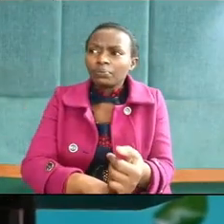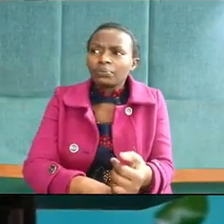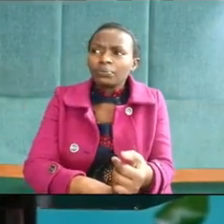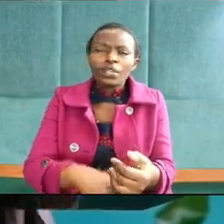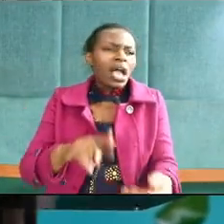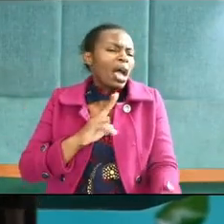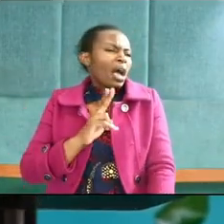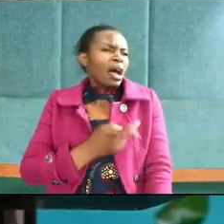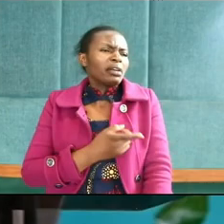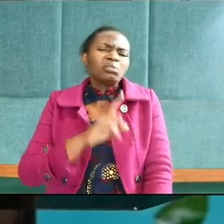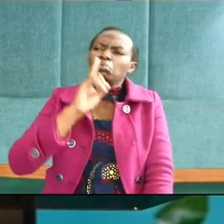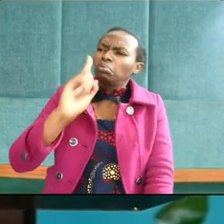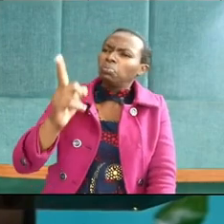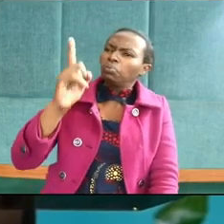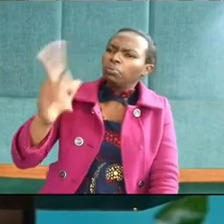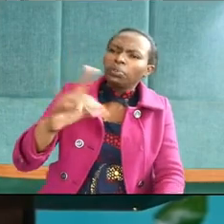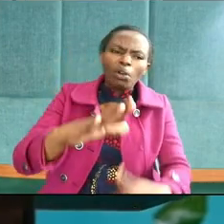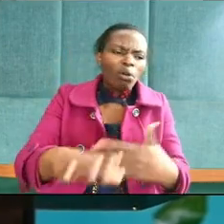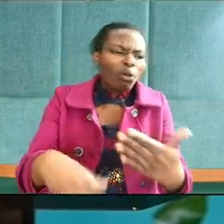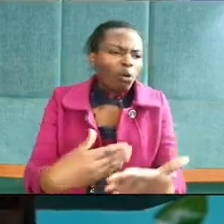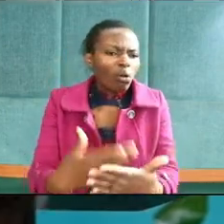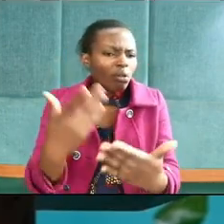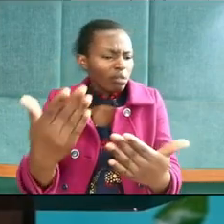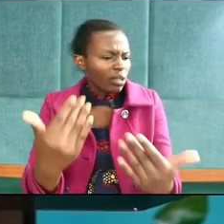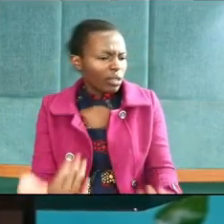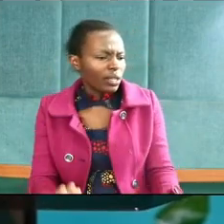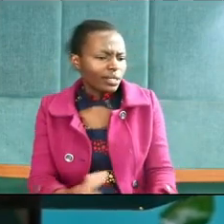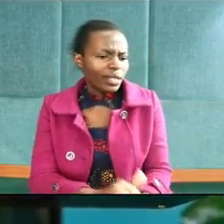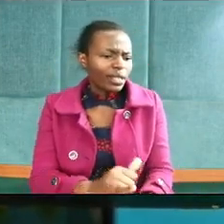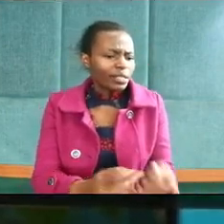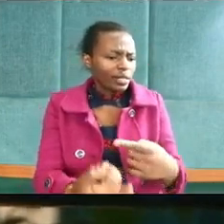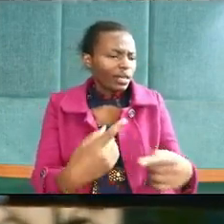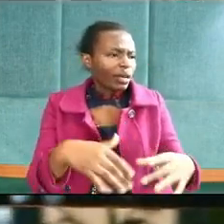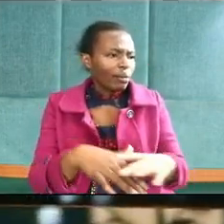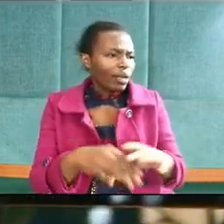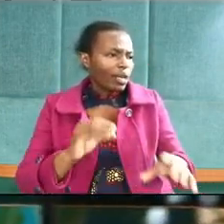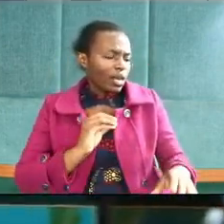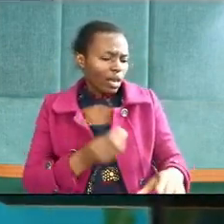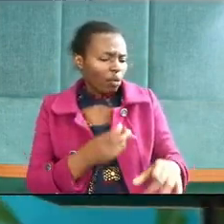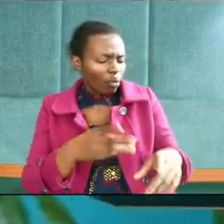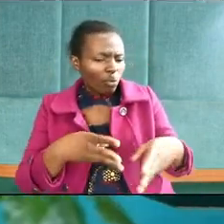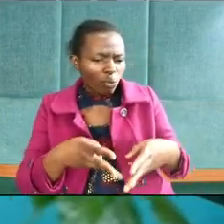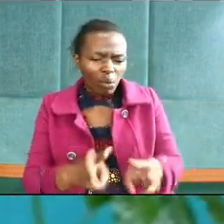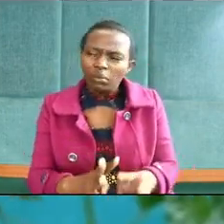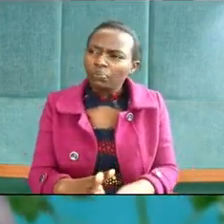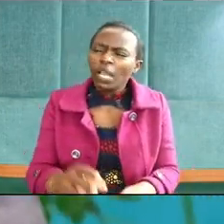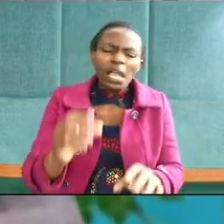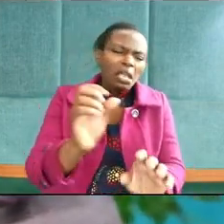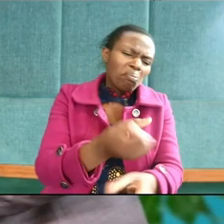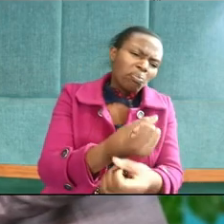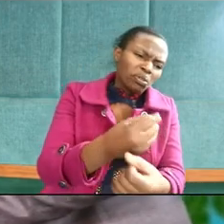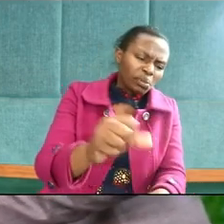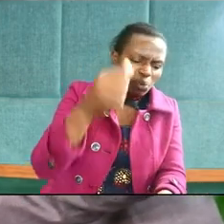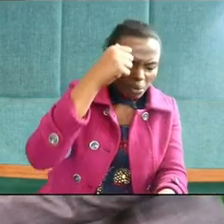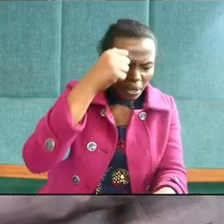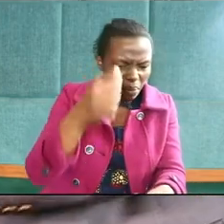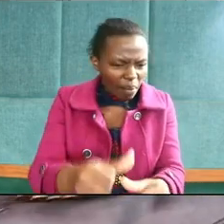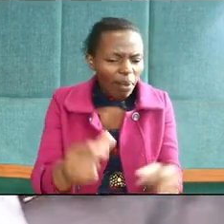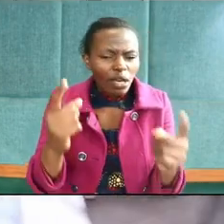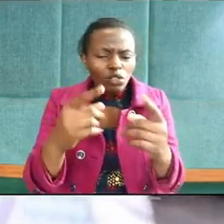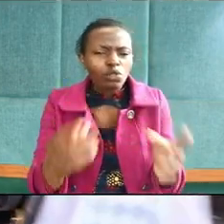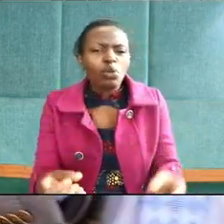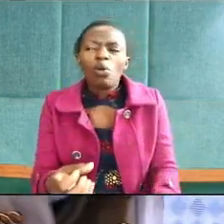blame everyone and anything, and we will not remember to do a